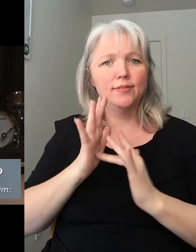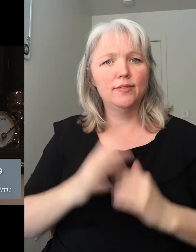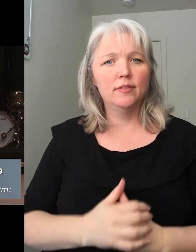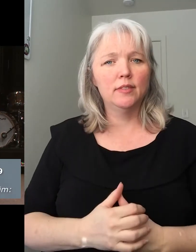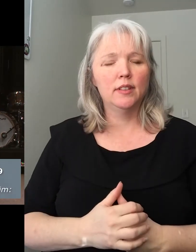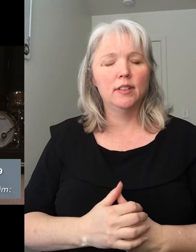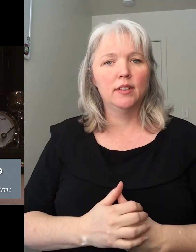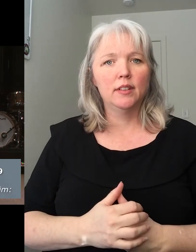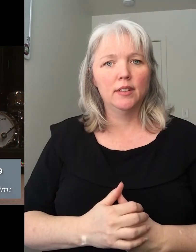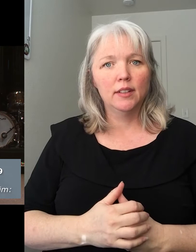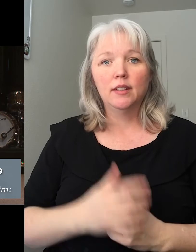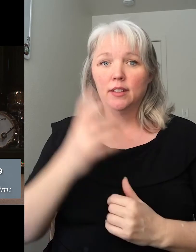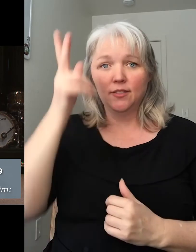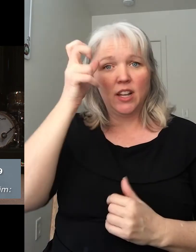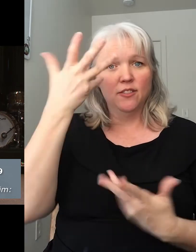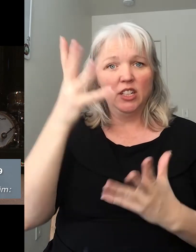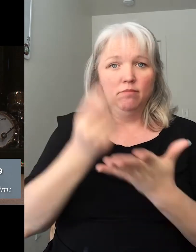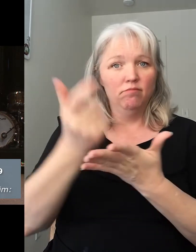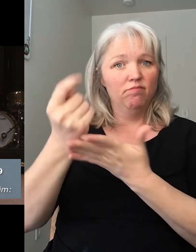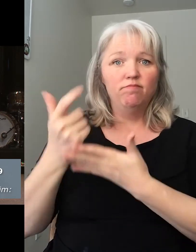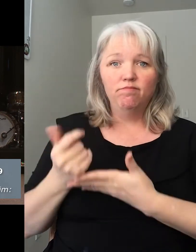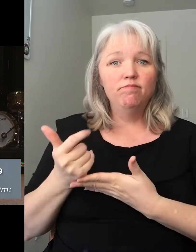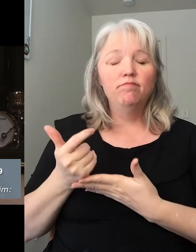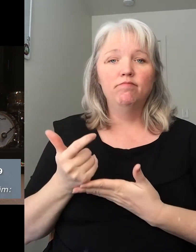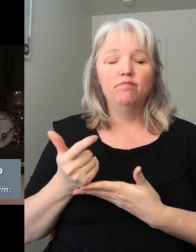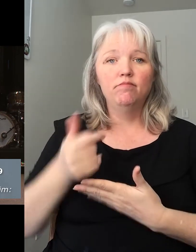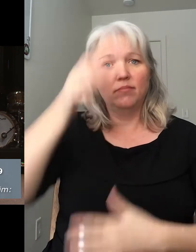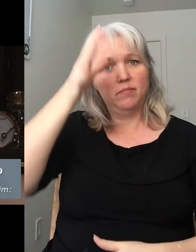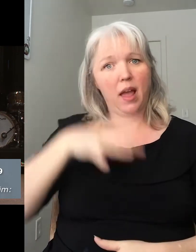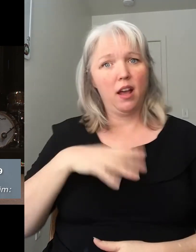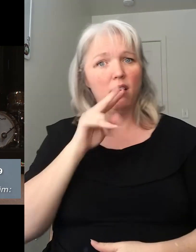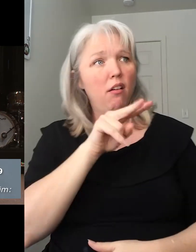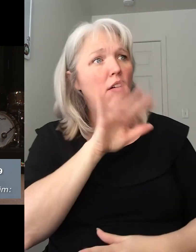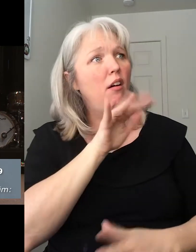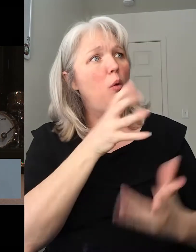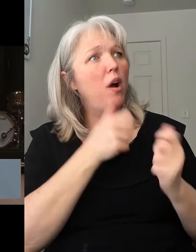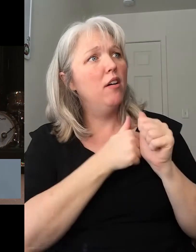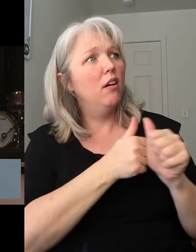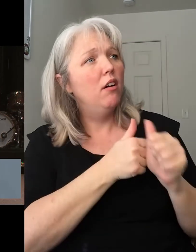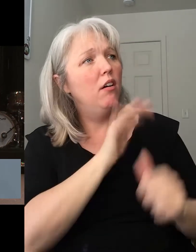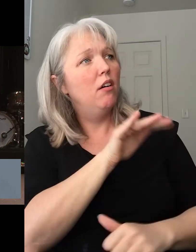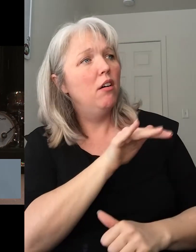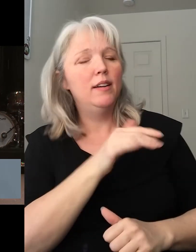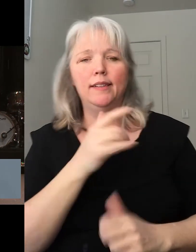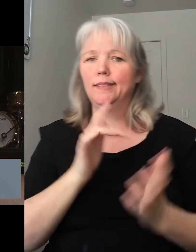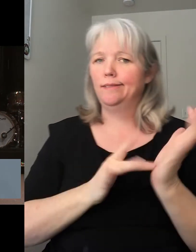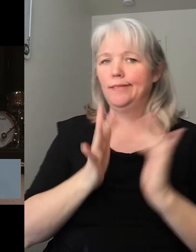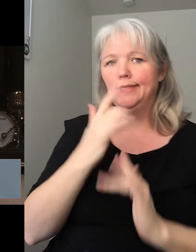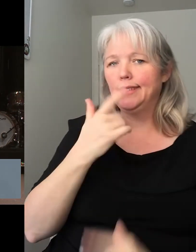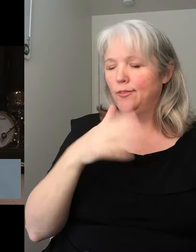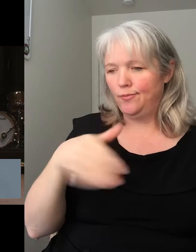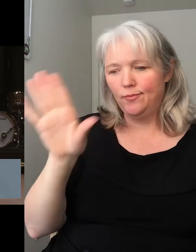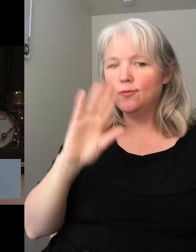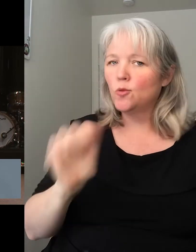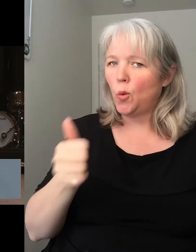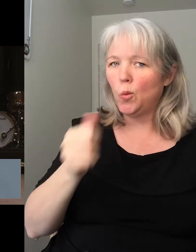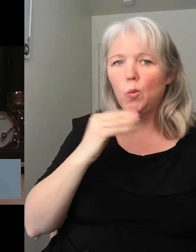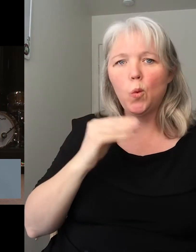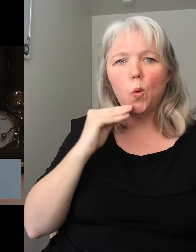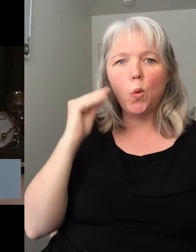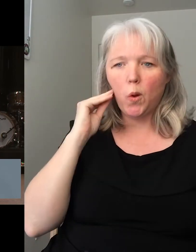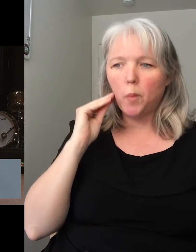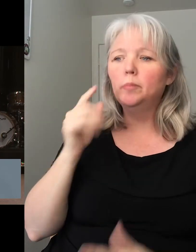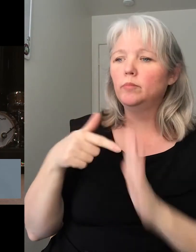The Bible says, now the man out of whom the devils were departed besought him that he might be with him. But Jesus sent him away saying, go to your own